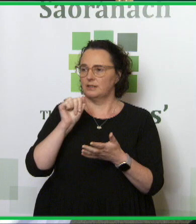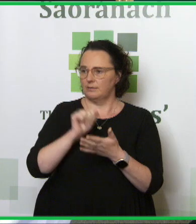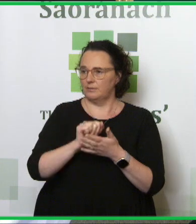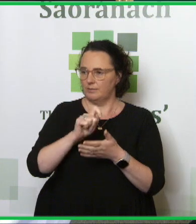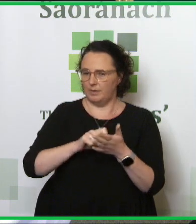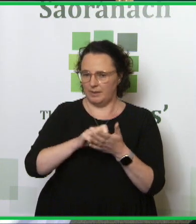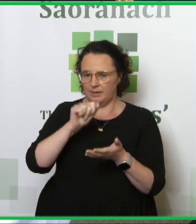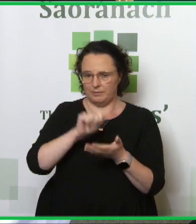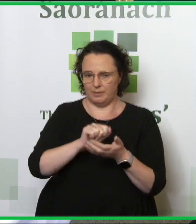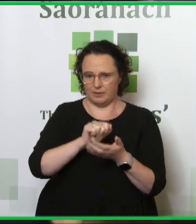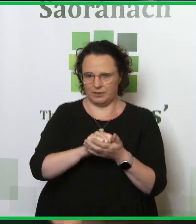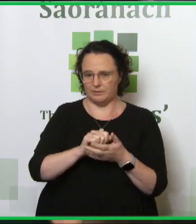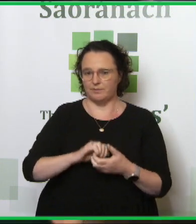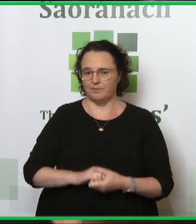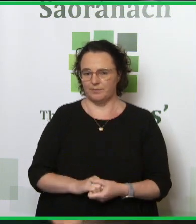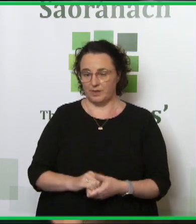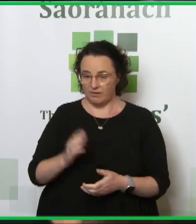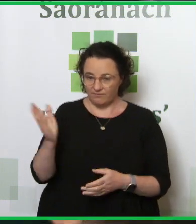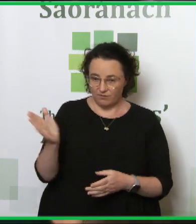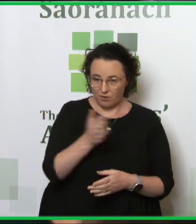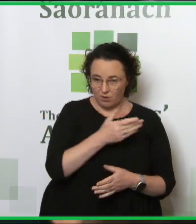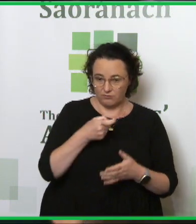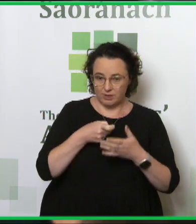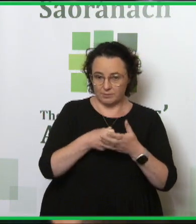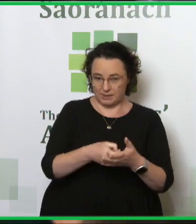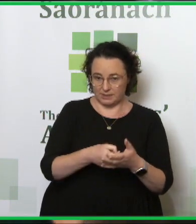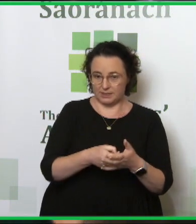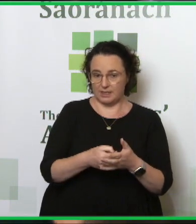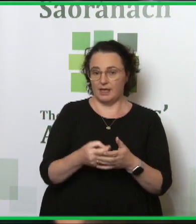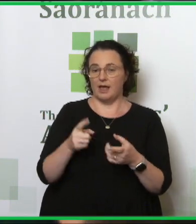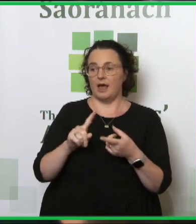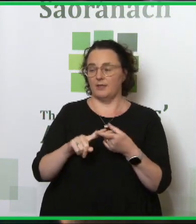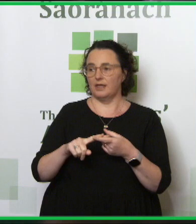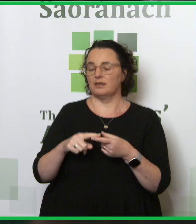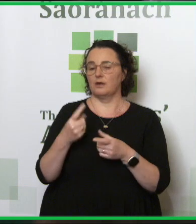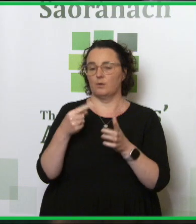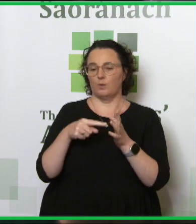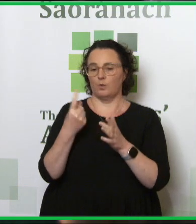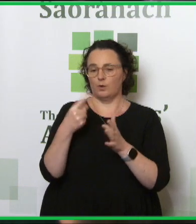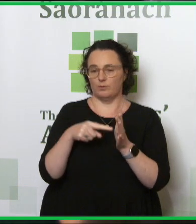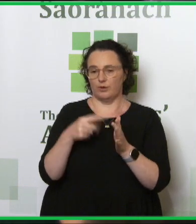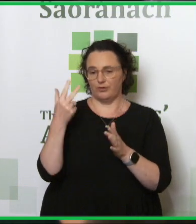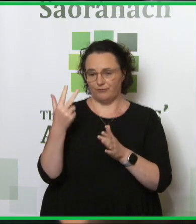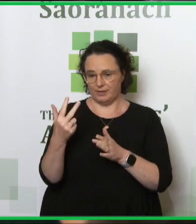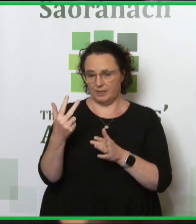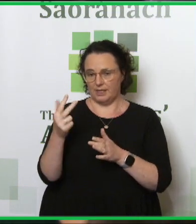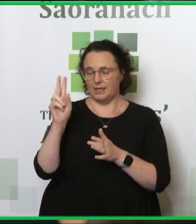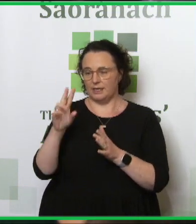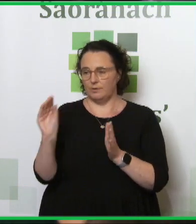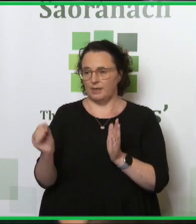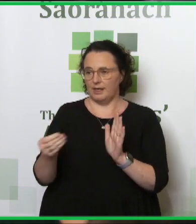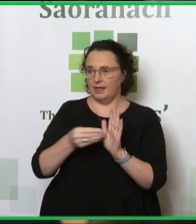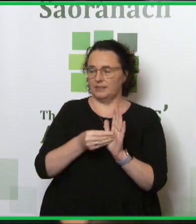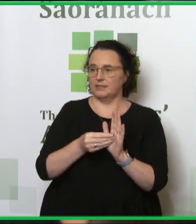governance. Table 12. For all recommendations? Yes. And then just 1.3, could we add within